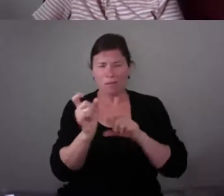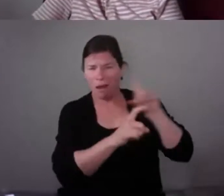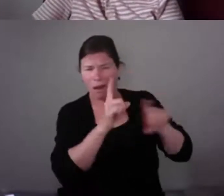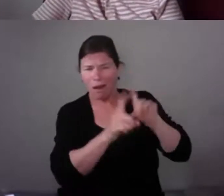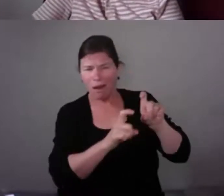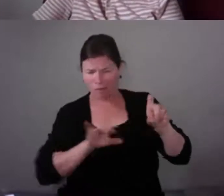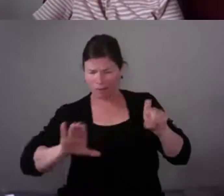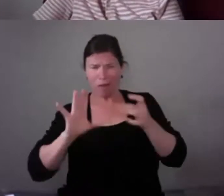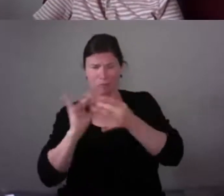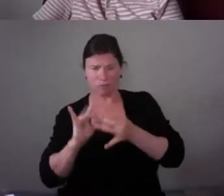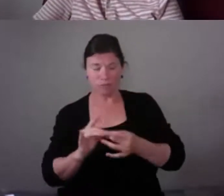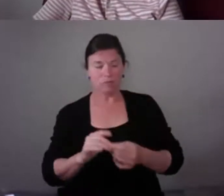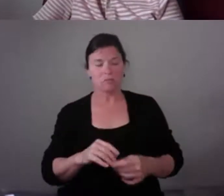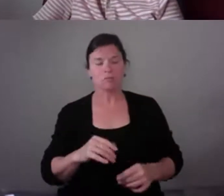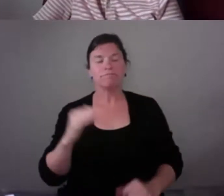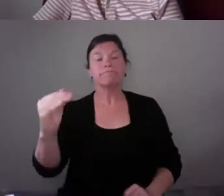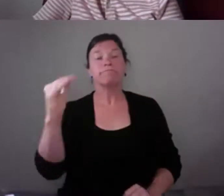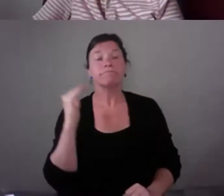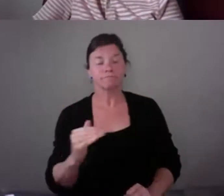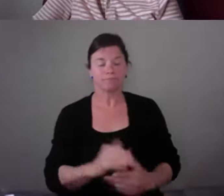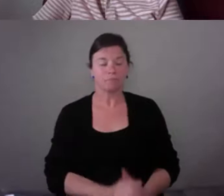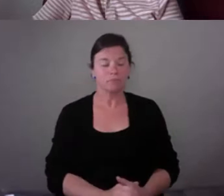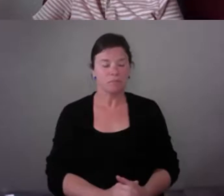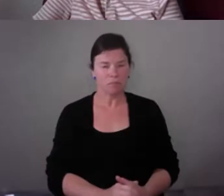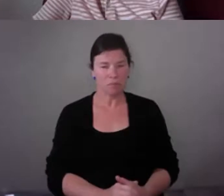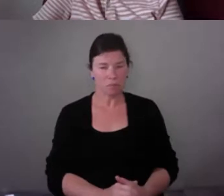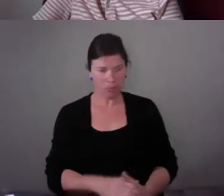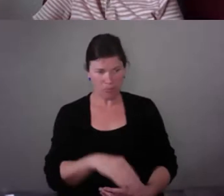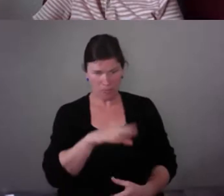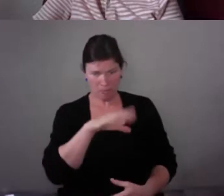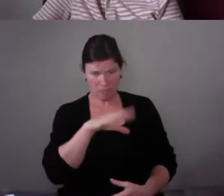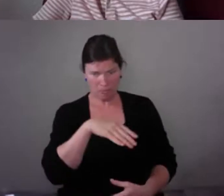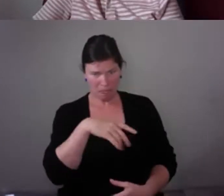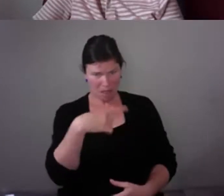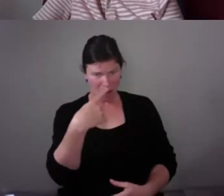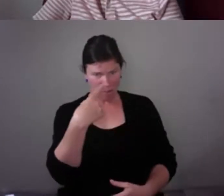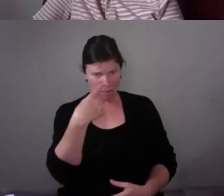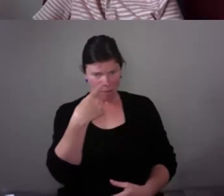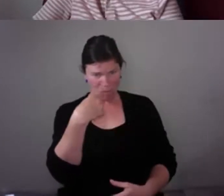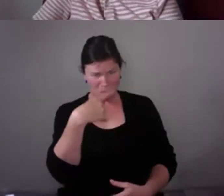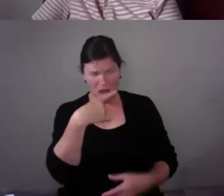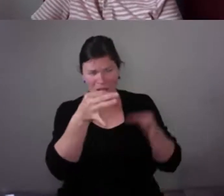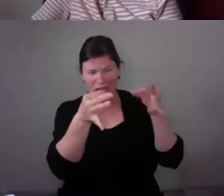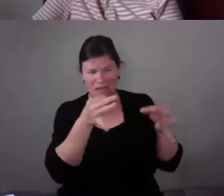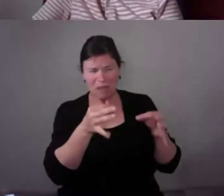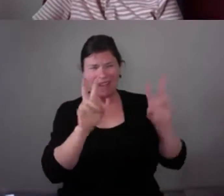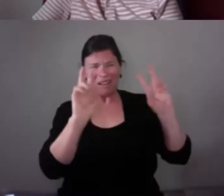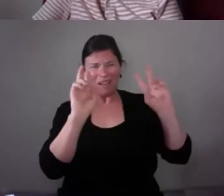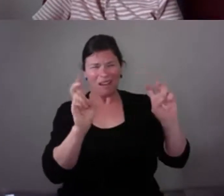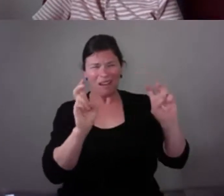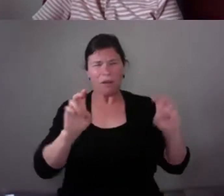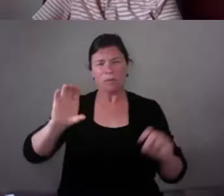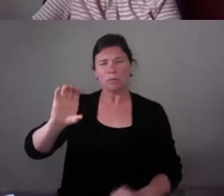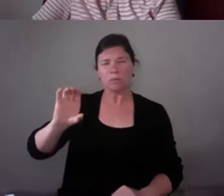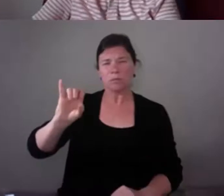Micah, the next question up here is, can you tell us more about circles of support and how that looks and works